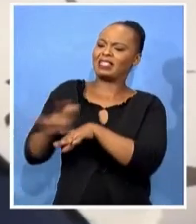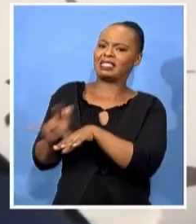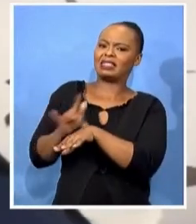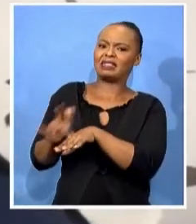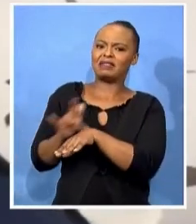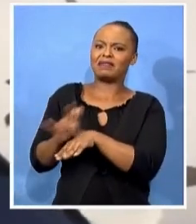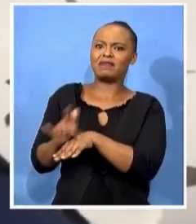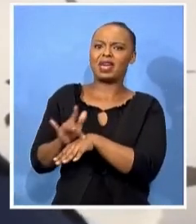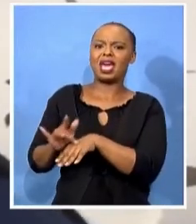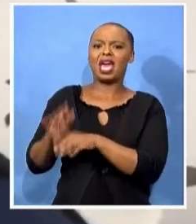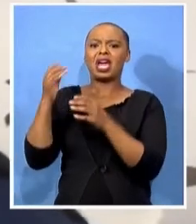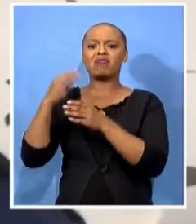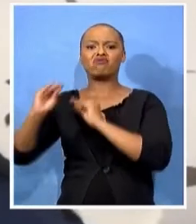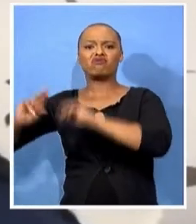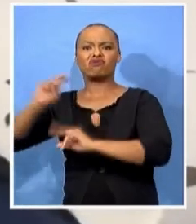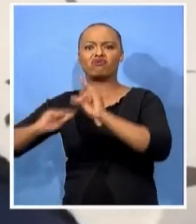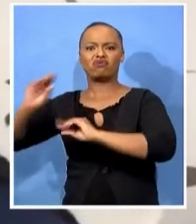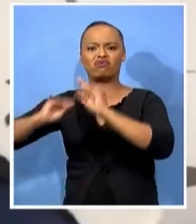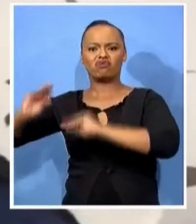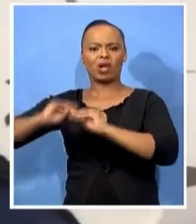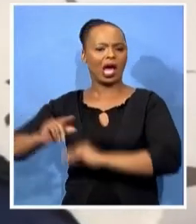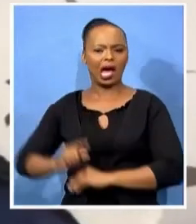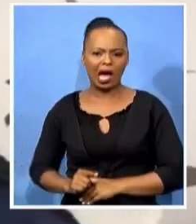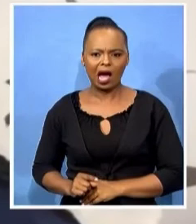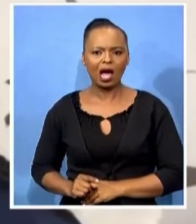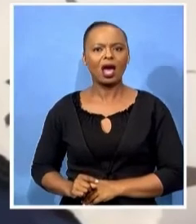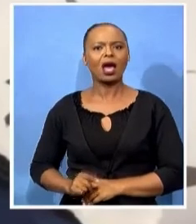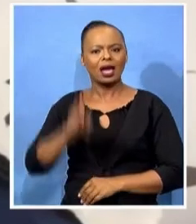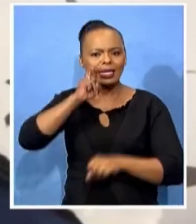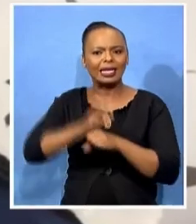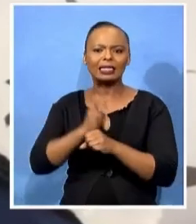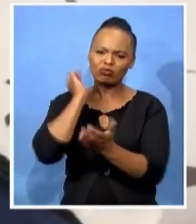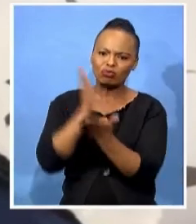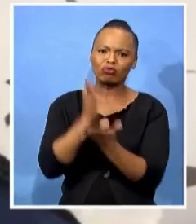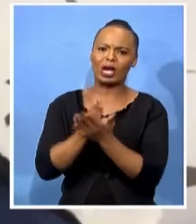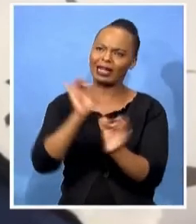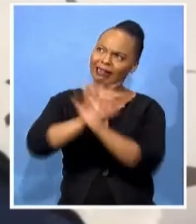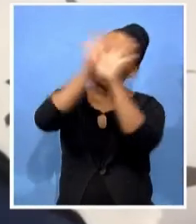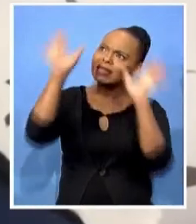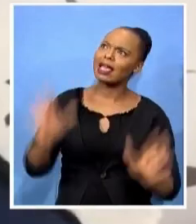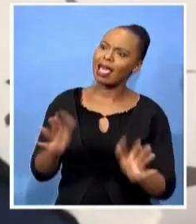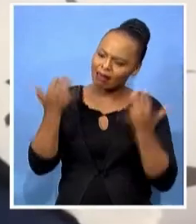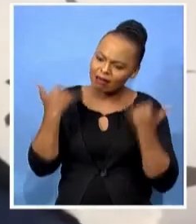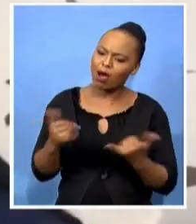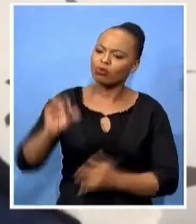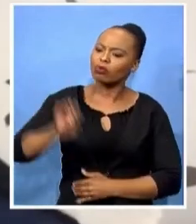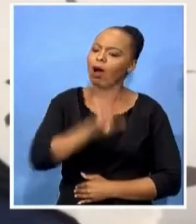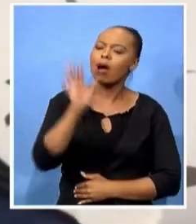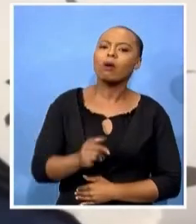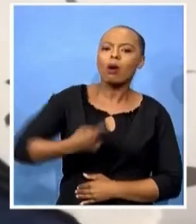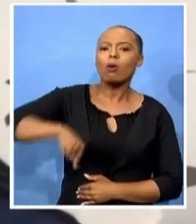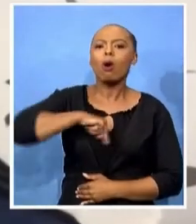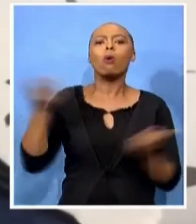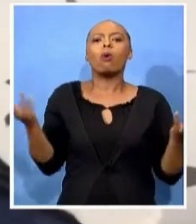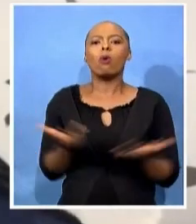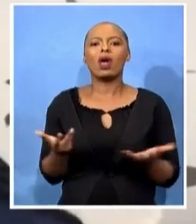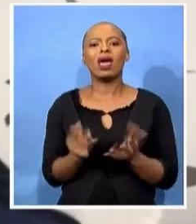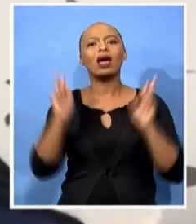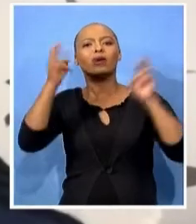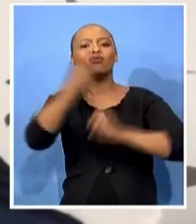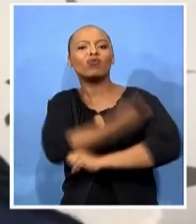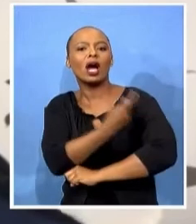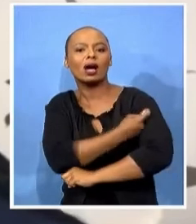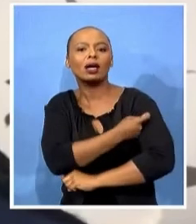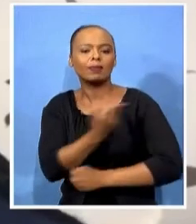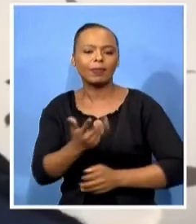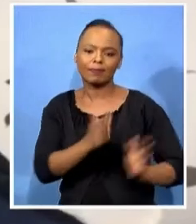of determination of where we are. The second thing is, the money is often mentioned as a